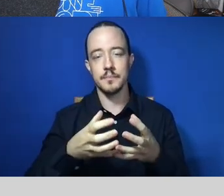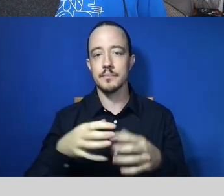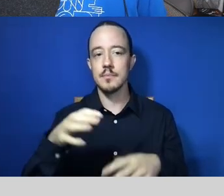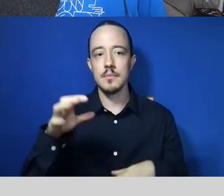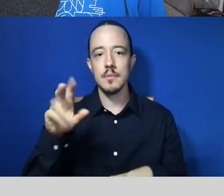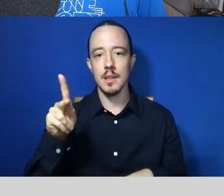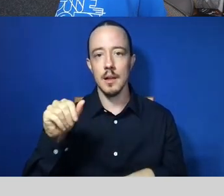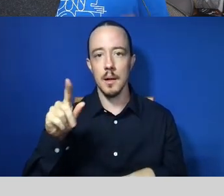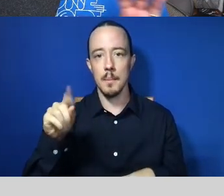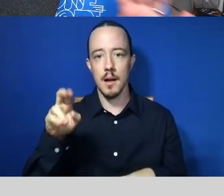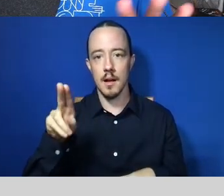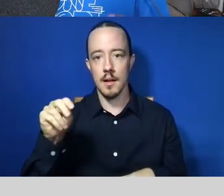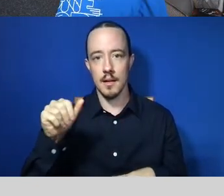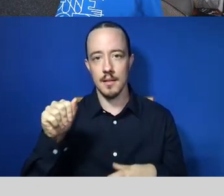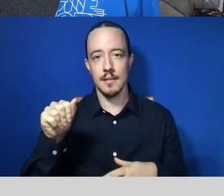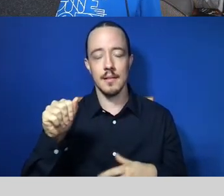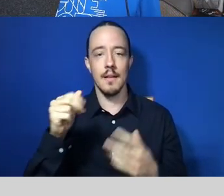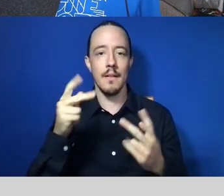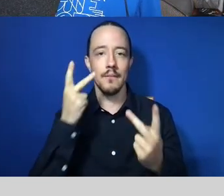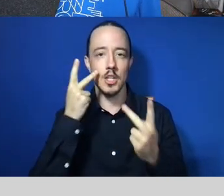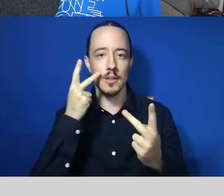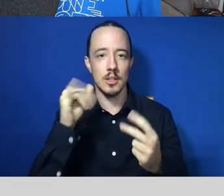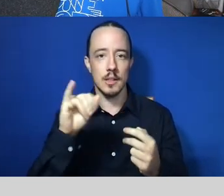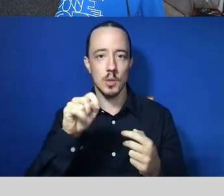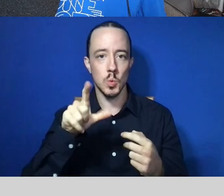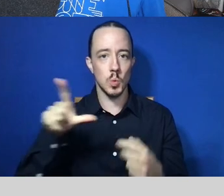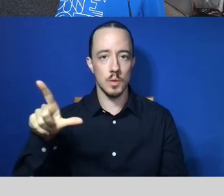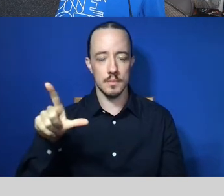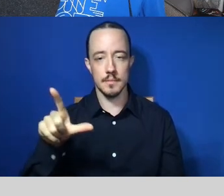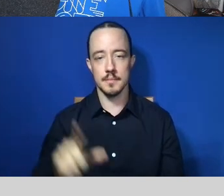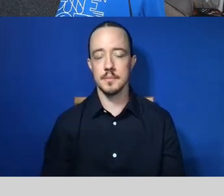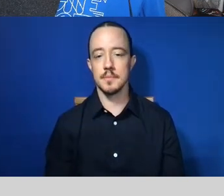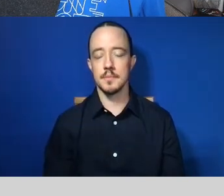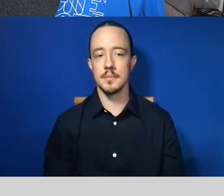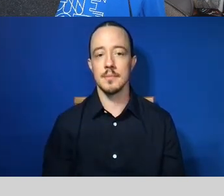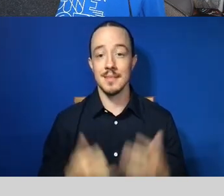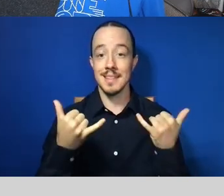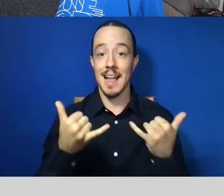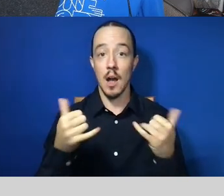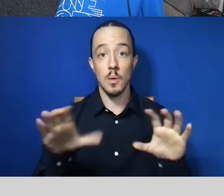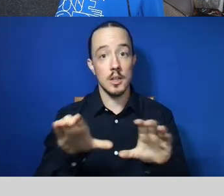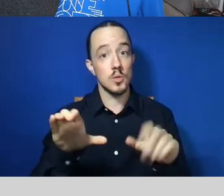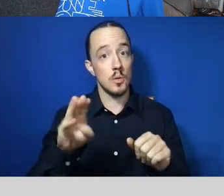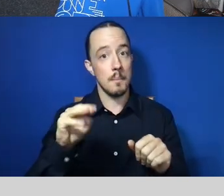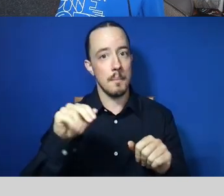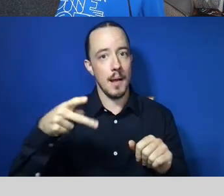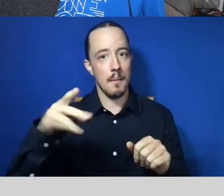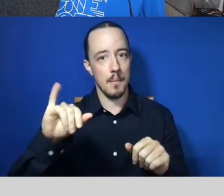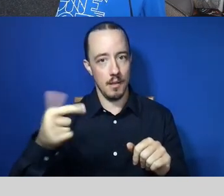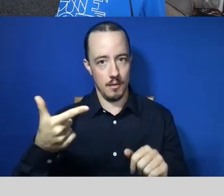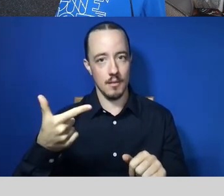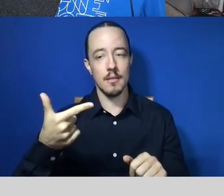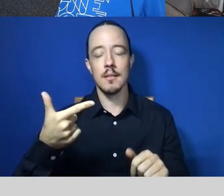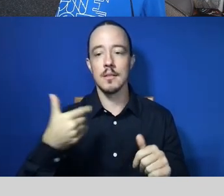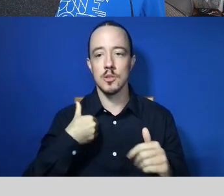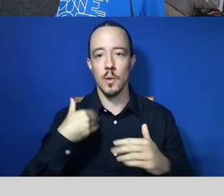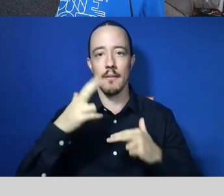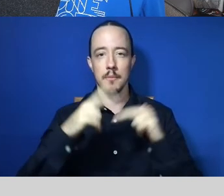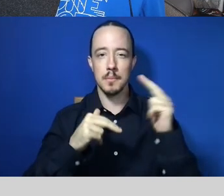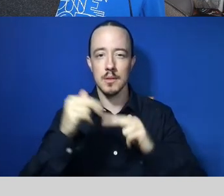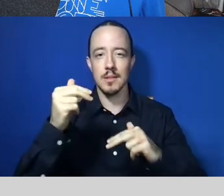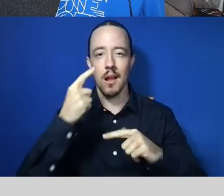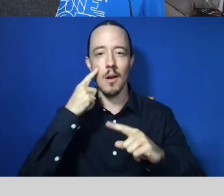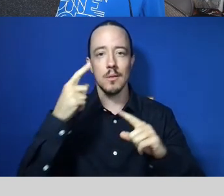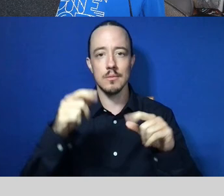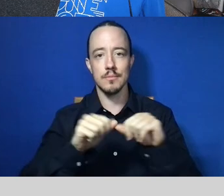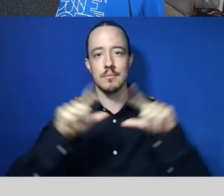Elasticsearch cluster or Kibana, our visualization tool, and we can do mapping to